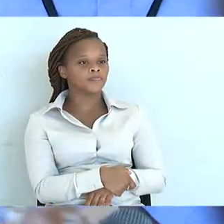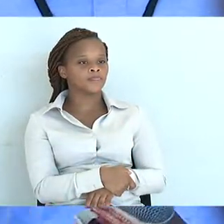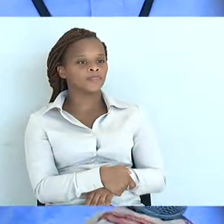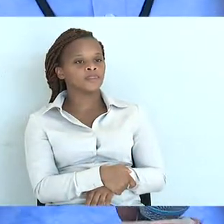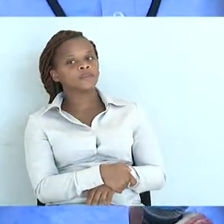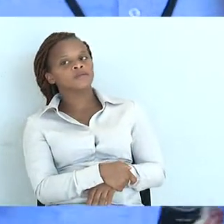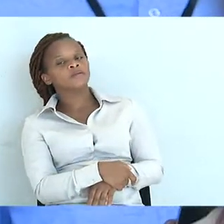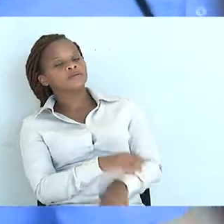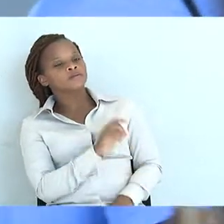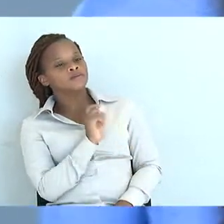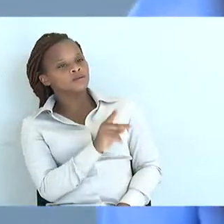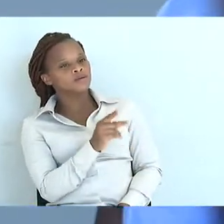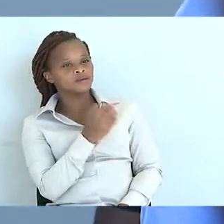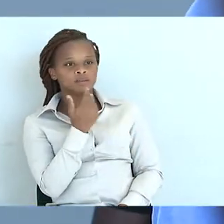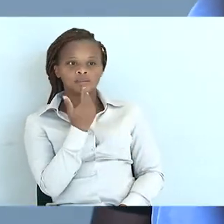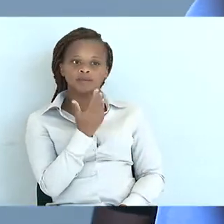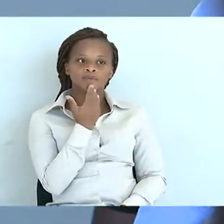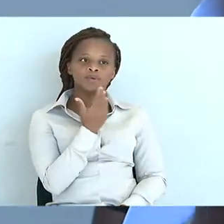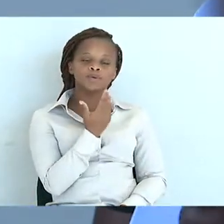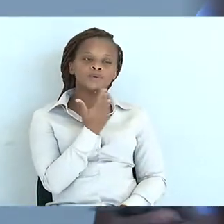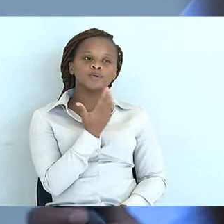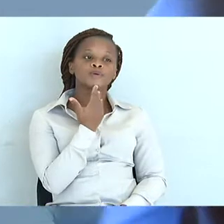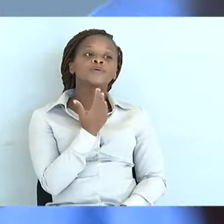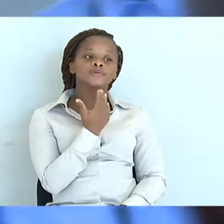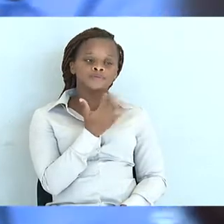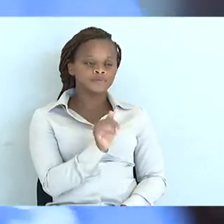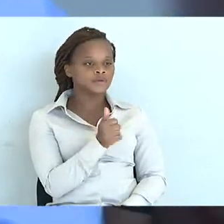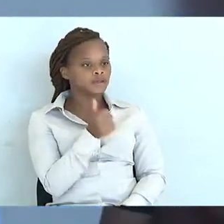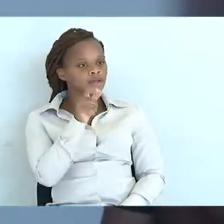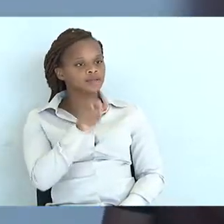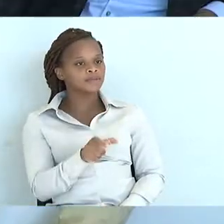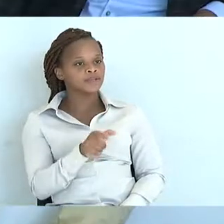Thank you. Let's give the next person.